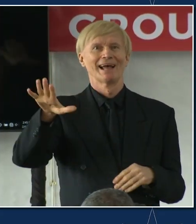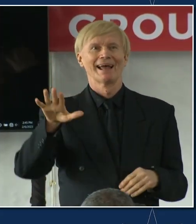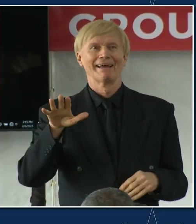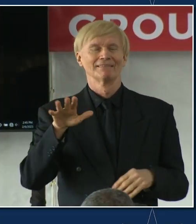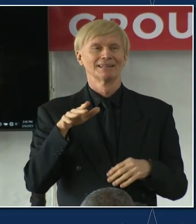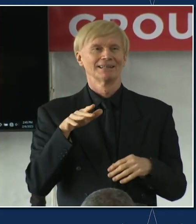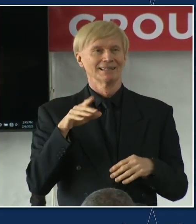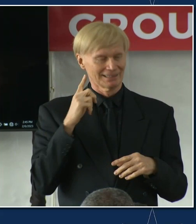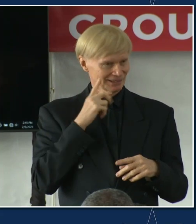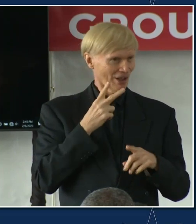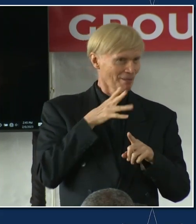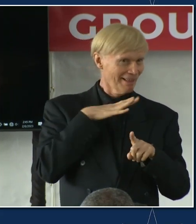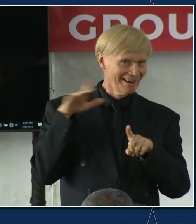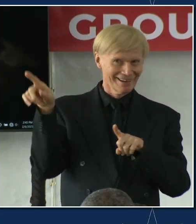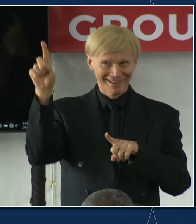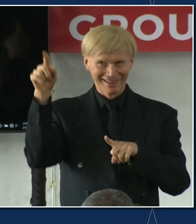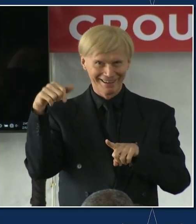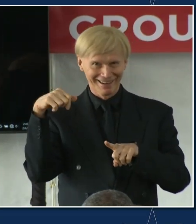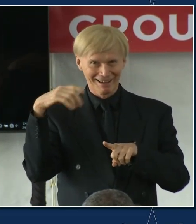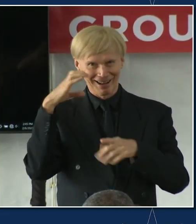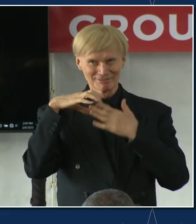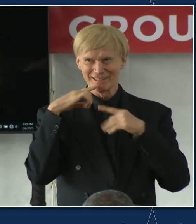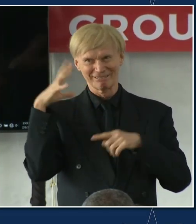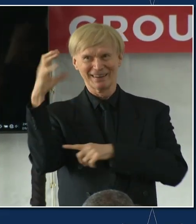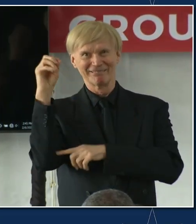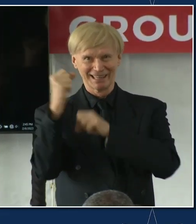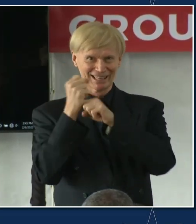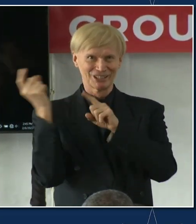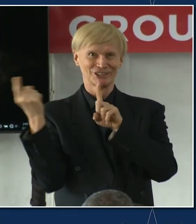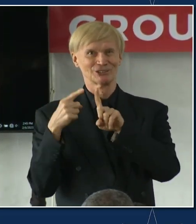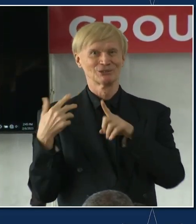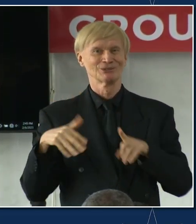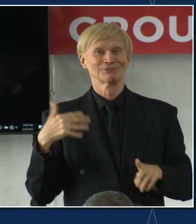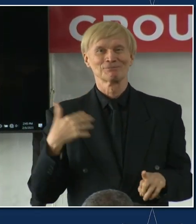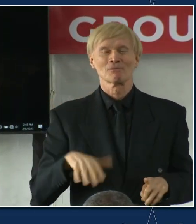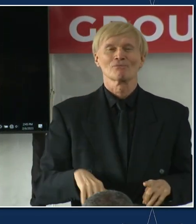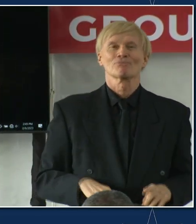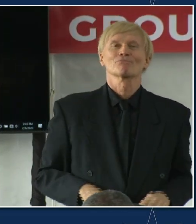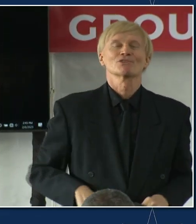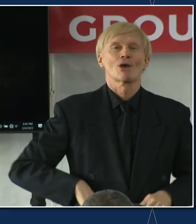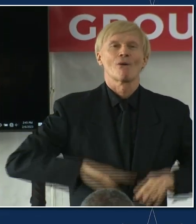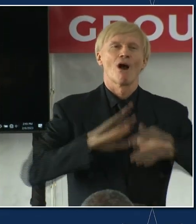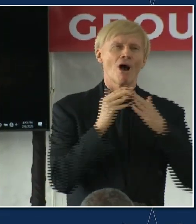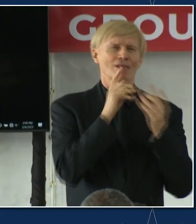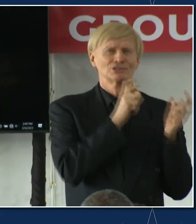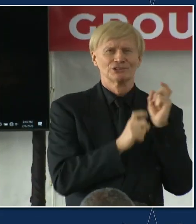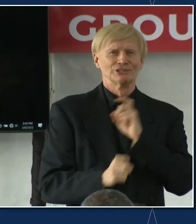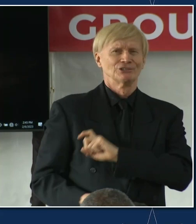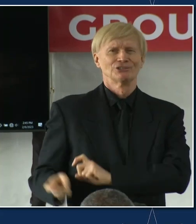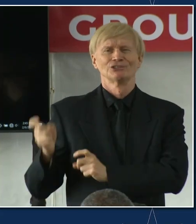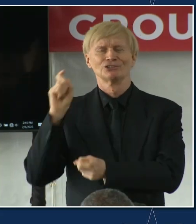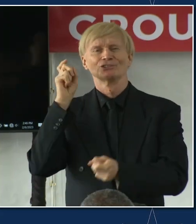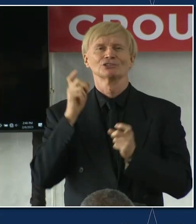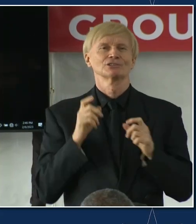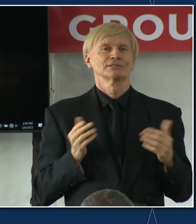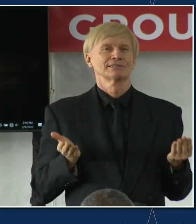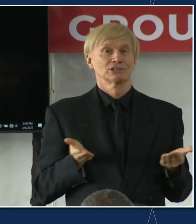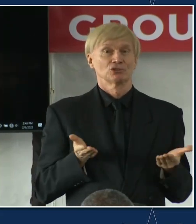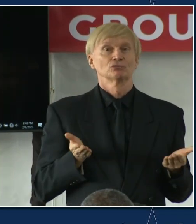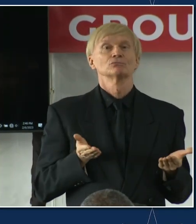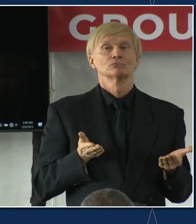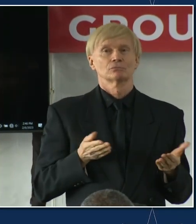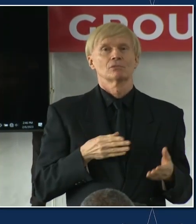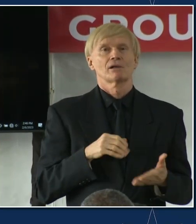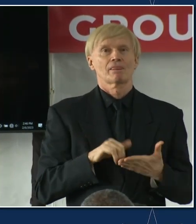there's a young lady over there and her husband been here about 50 years. Through all the changes that have taken place here in